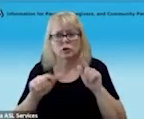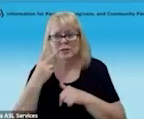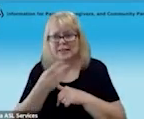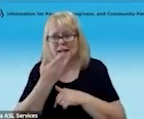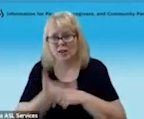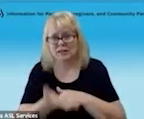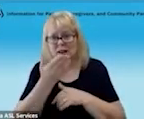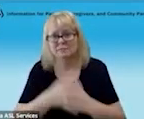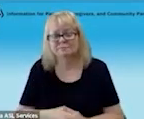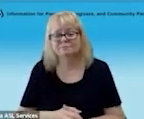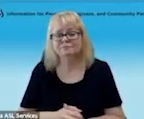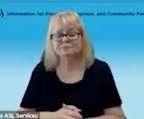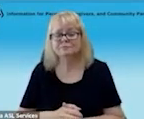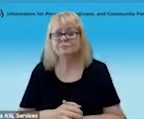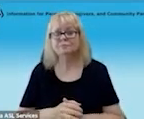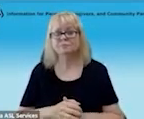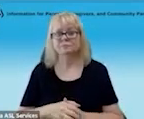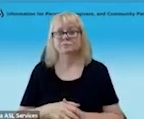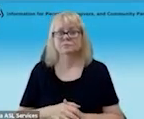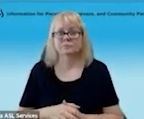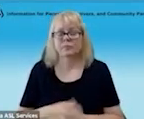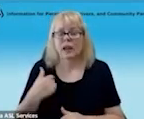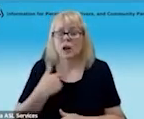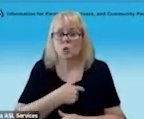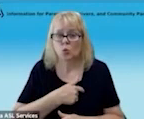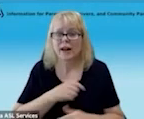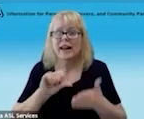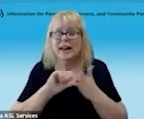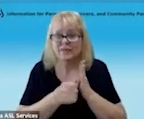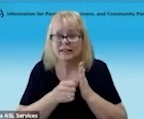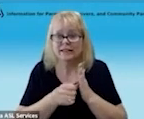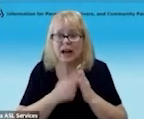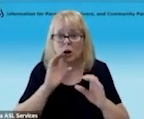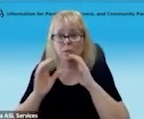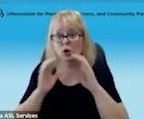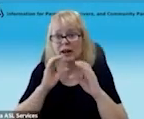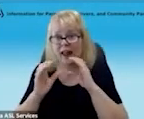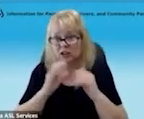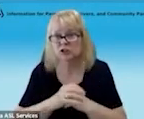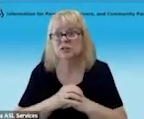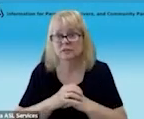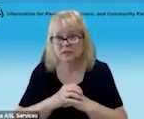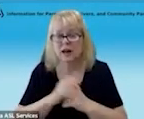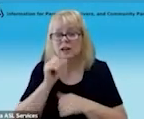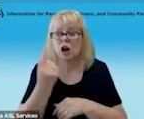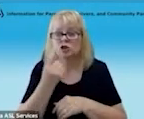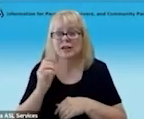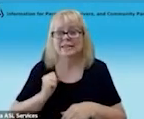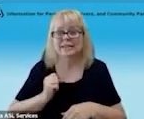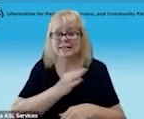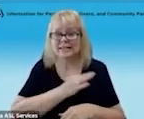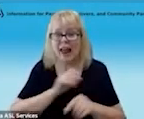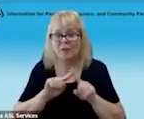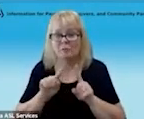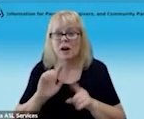out of parking lots. Did lots of mail out medications, porch drop-offs, lots of things that you can see here on the slide.